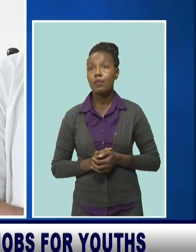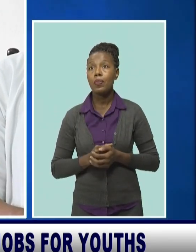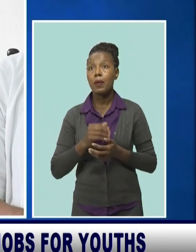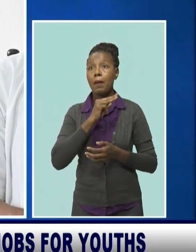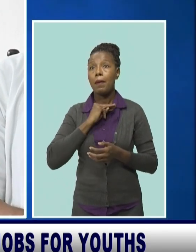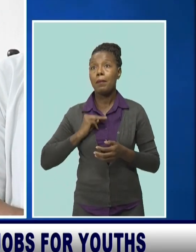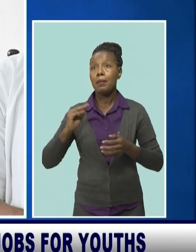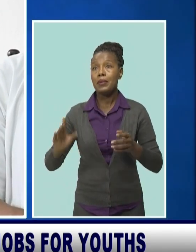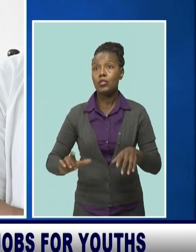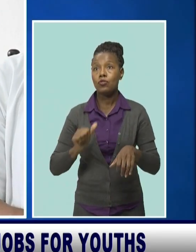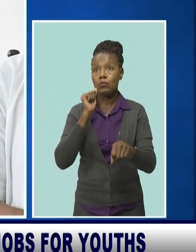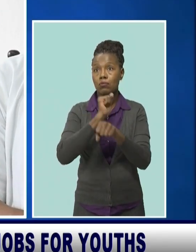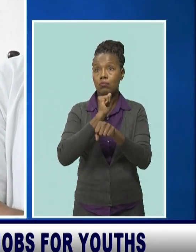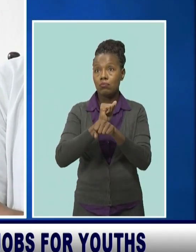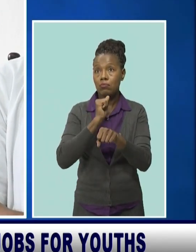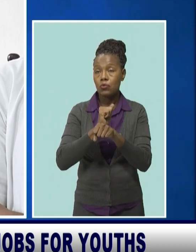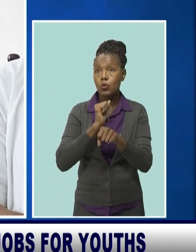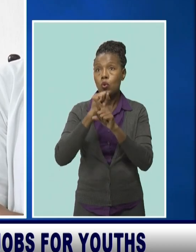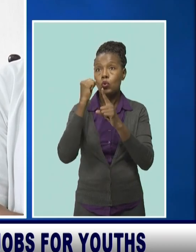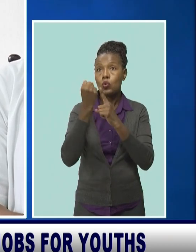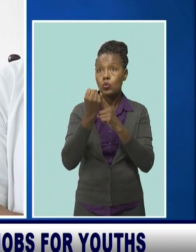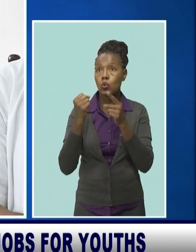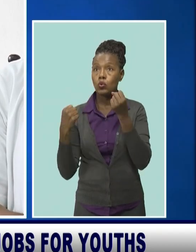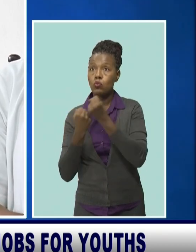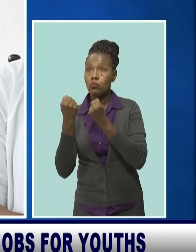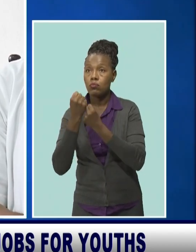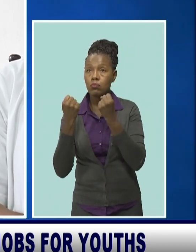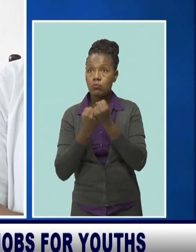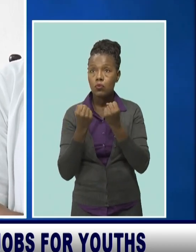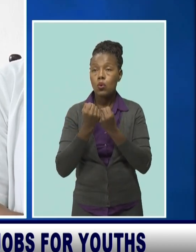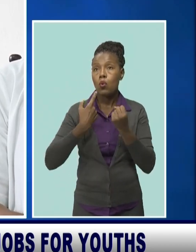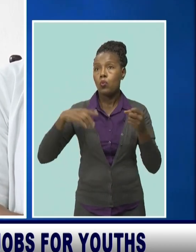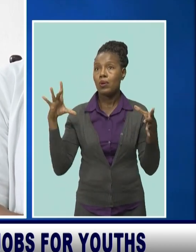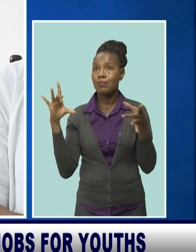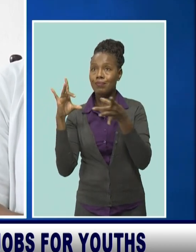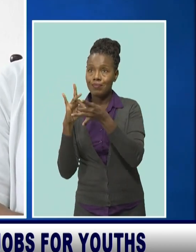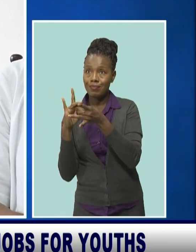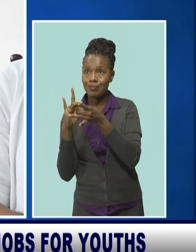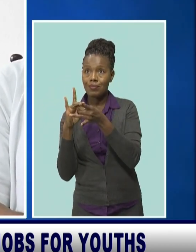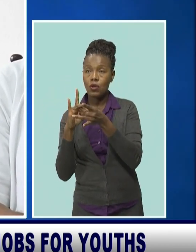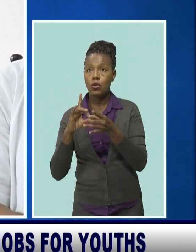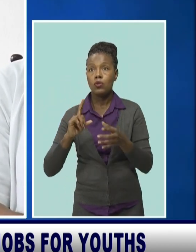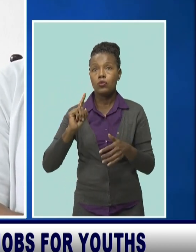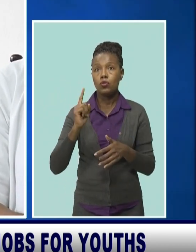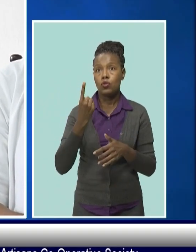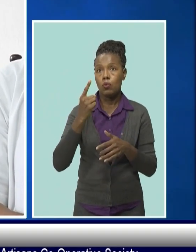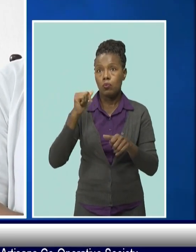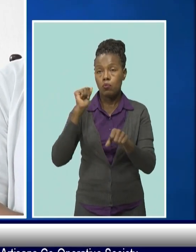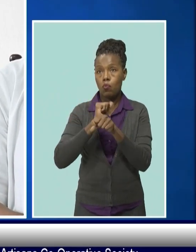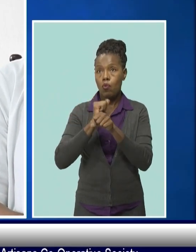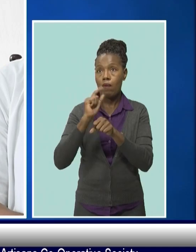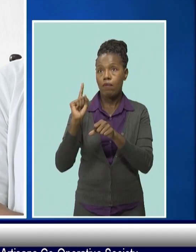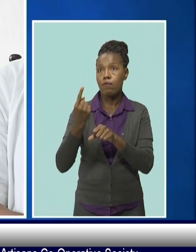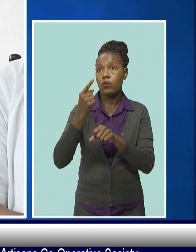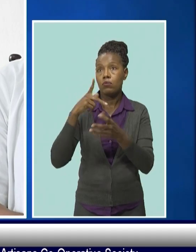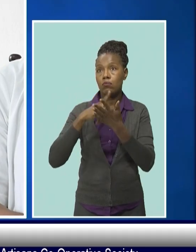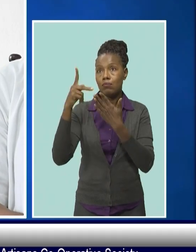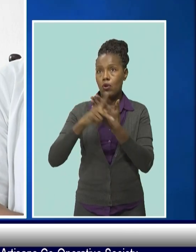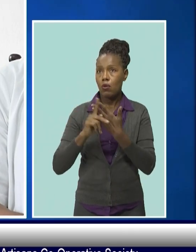Labour and Social Partnership in the Job Start Plus program, where we became the first entity to be able to